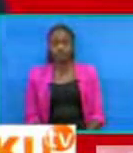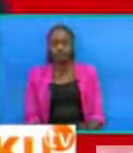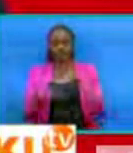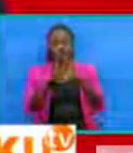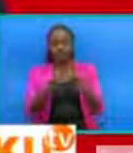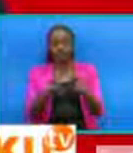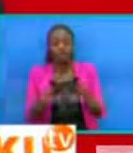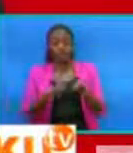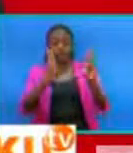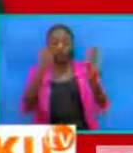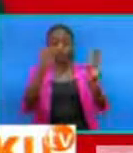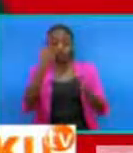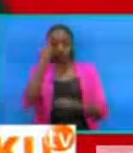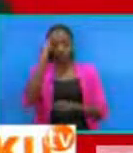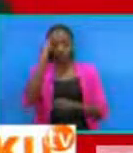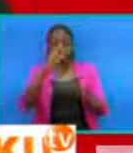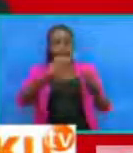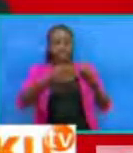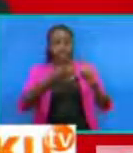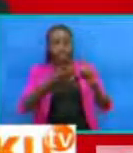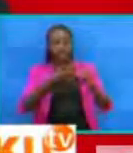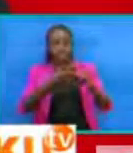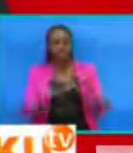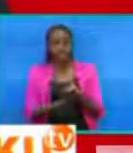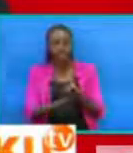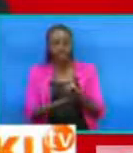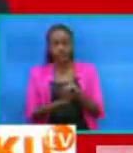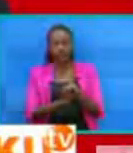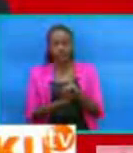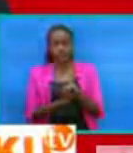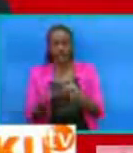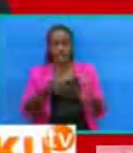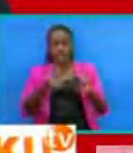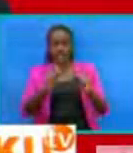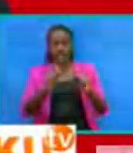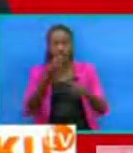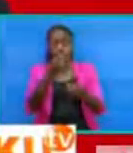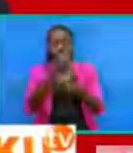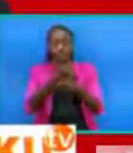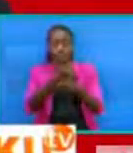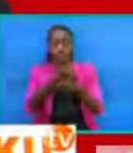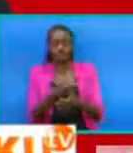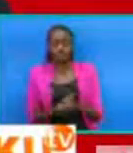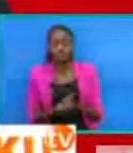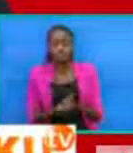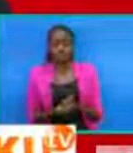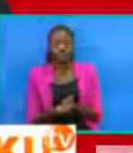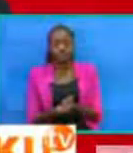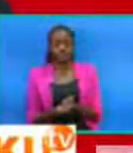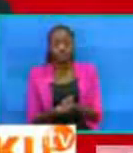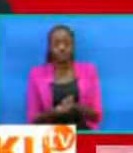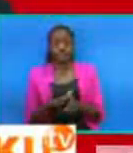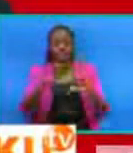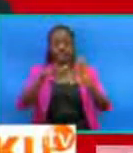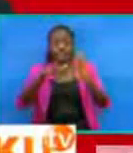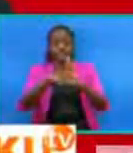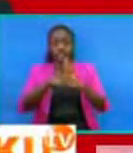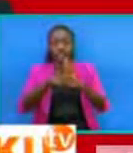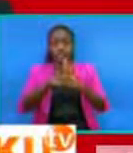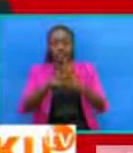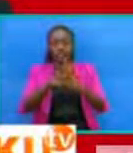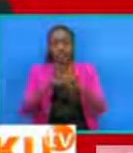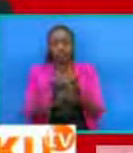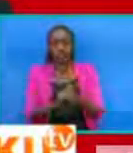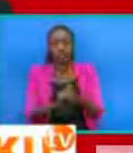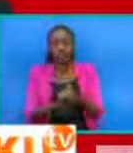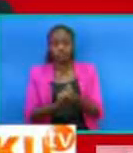Issues of standardization attempts have been done in terms of anatomical, like